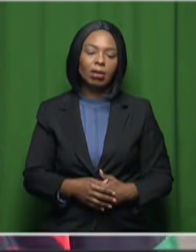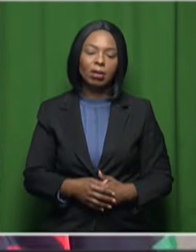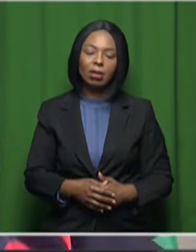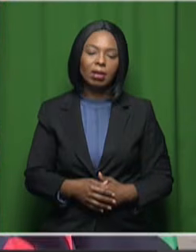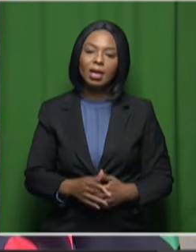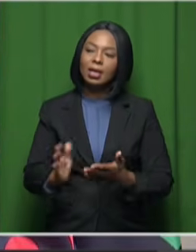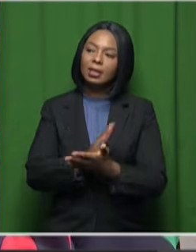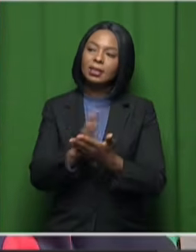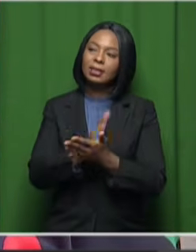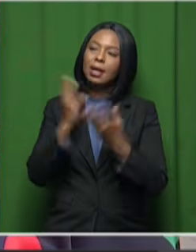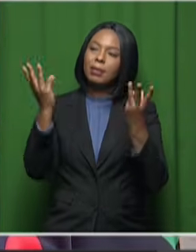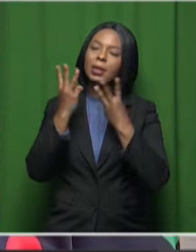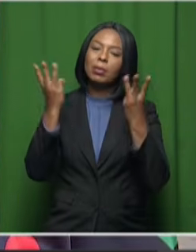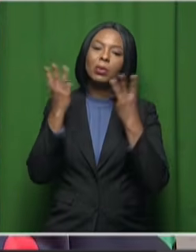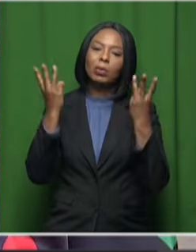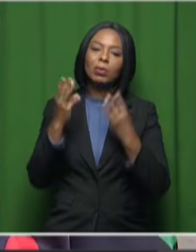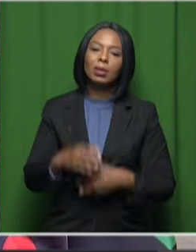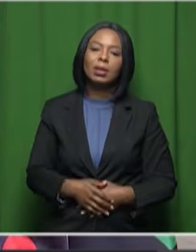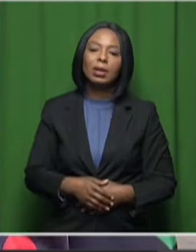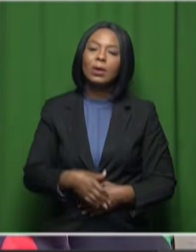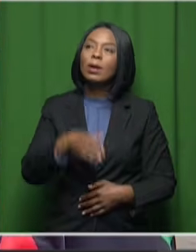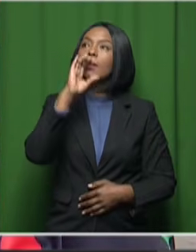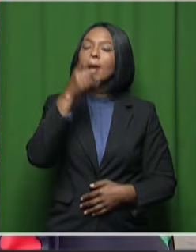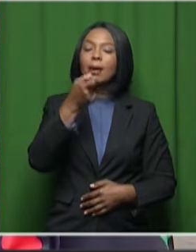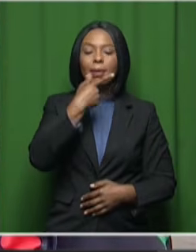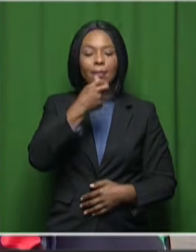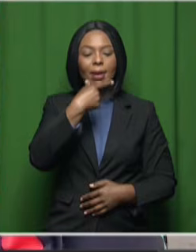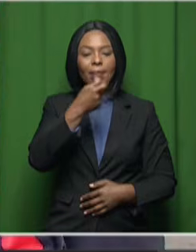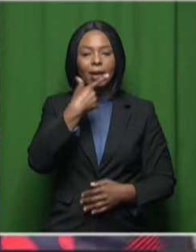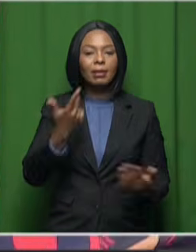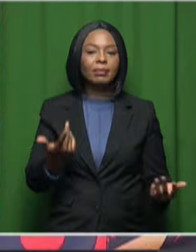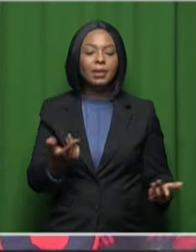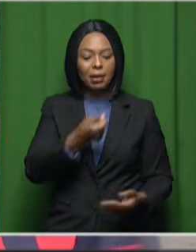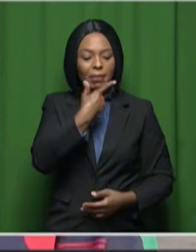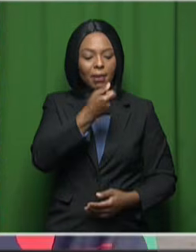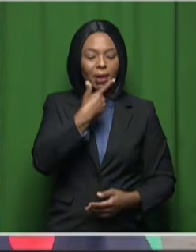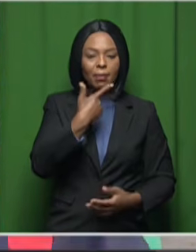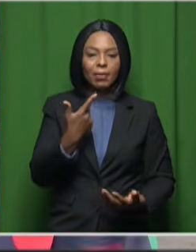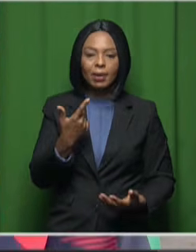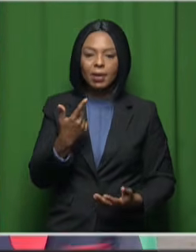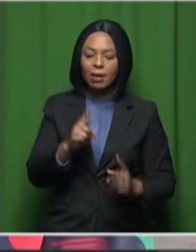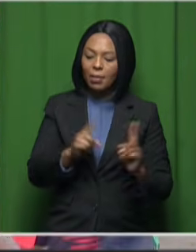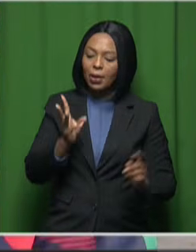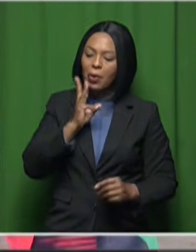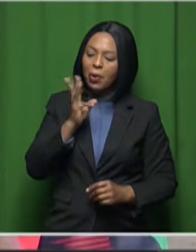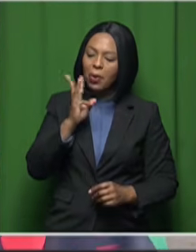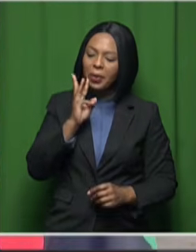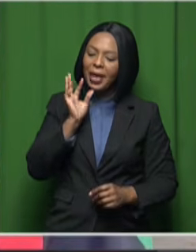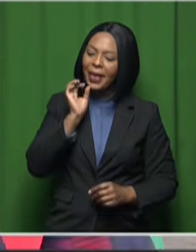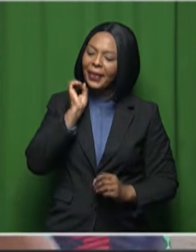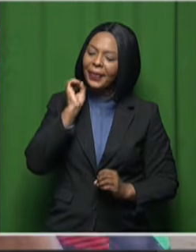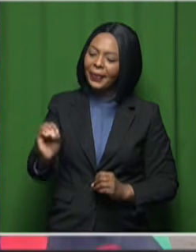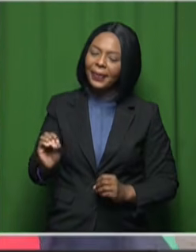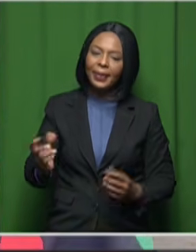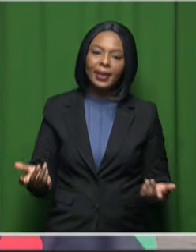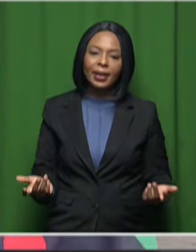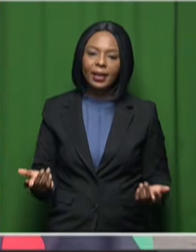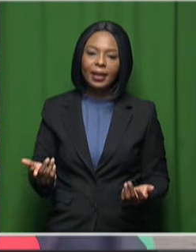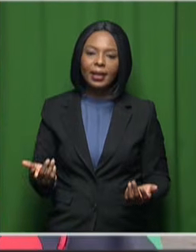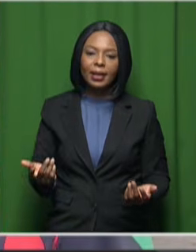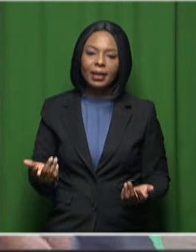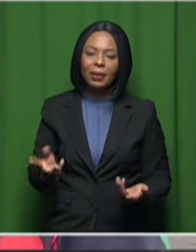people, like we drink tablets. Sometimes we don't have even a drop that you can take your tablets